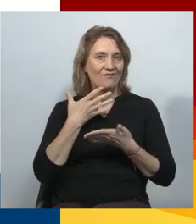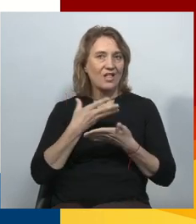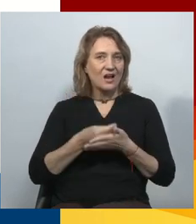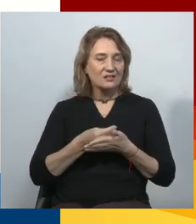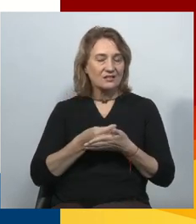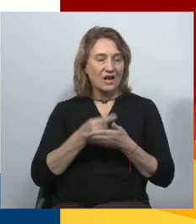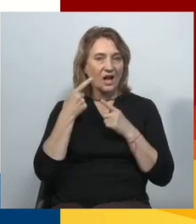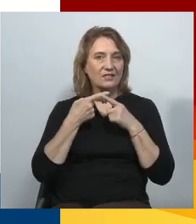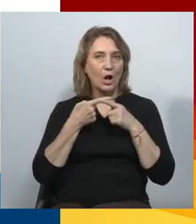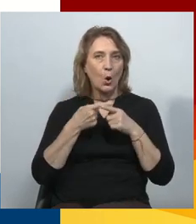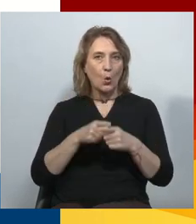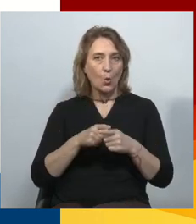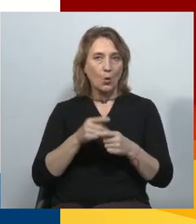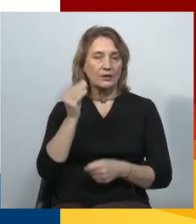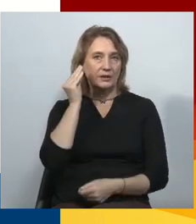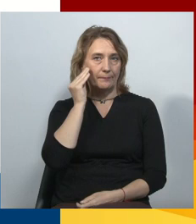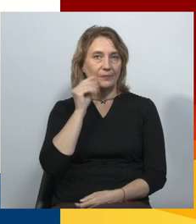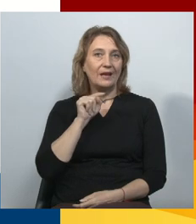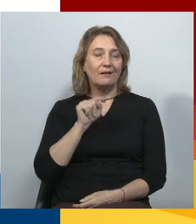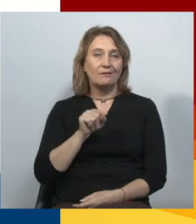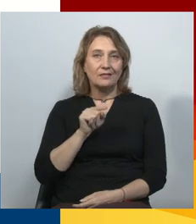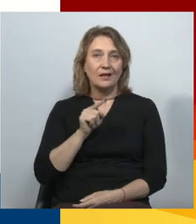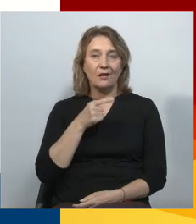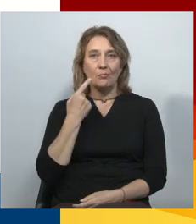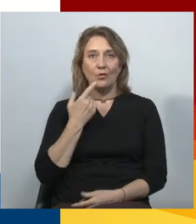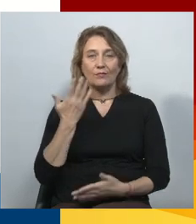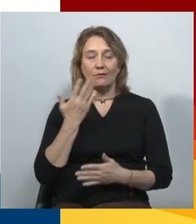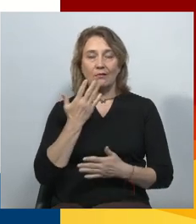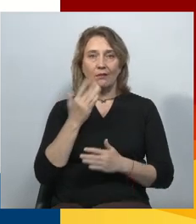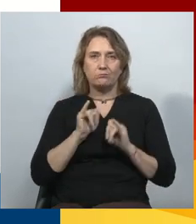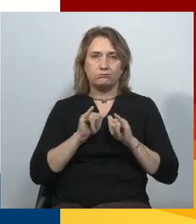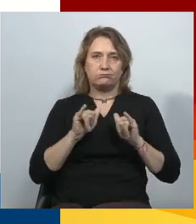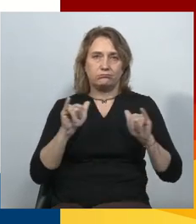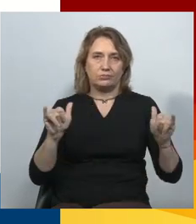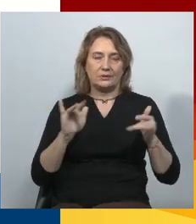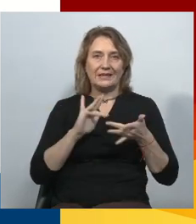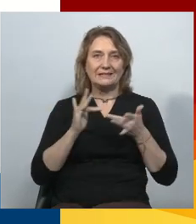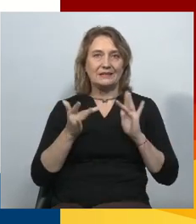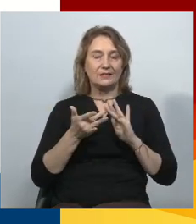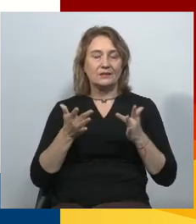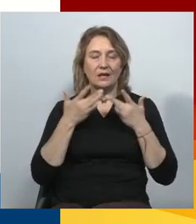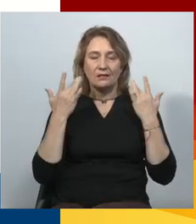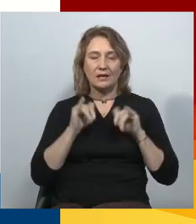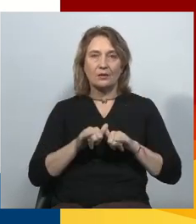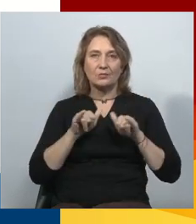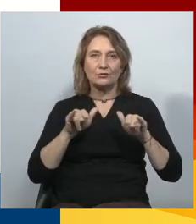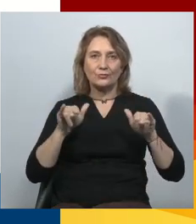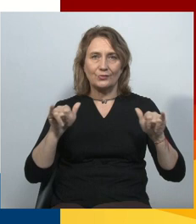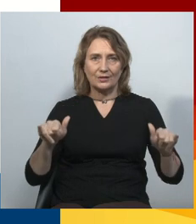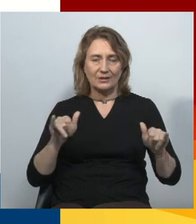is, in my own opinion, is that young people who have